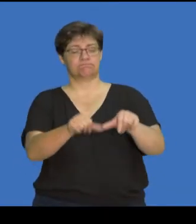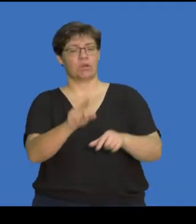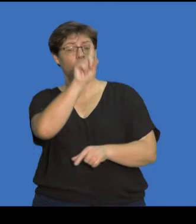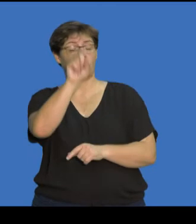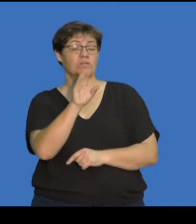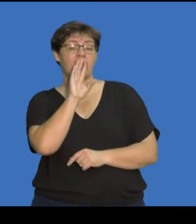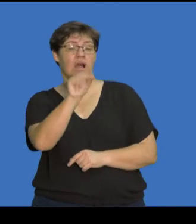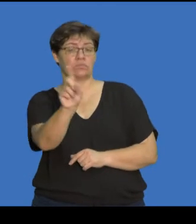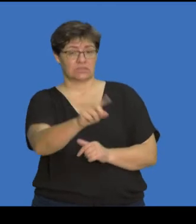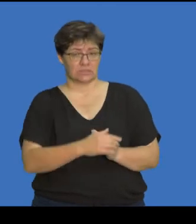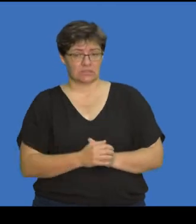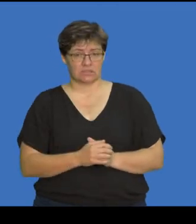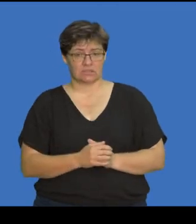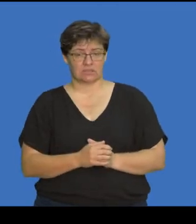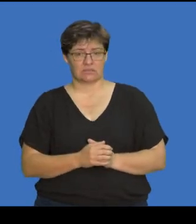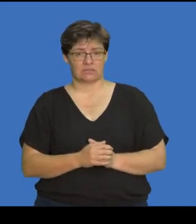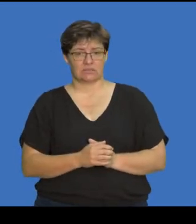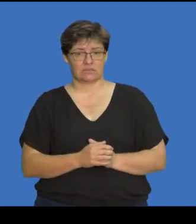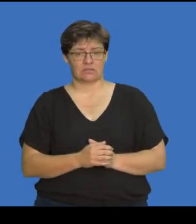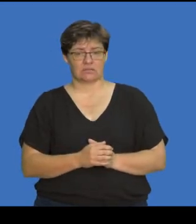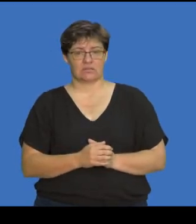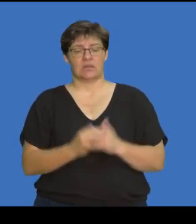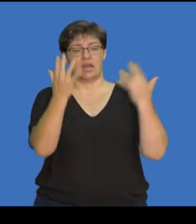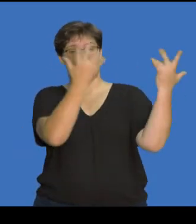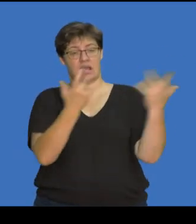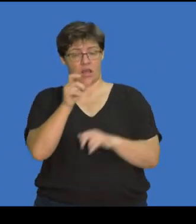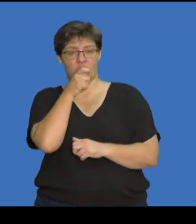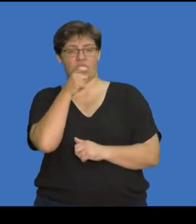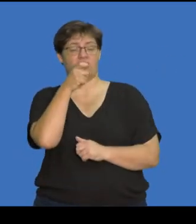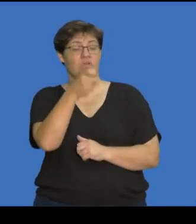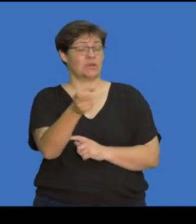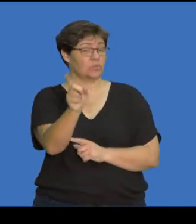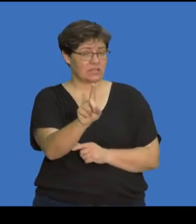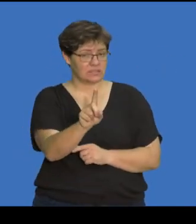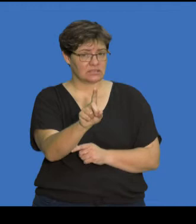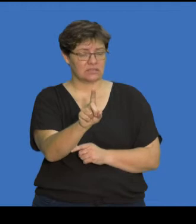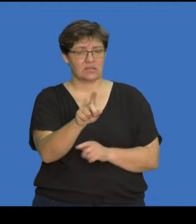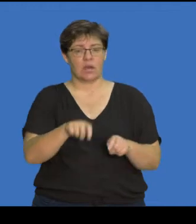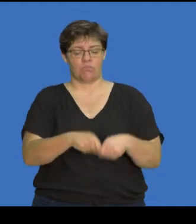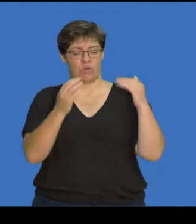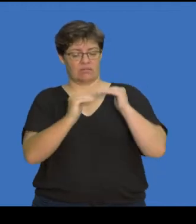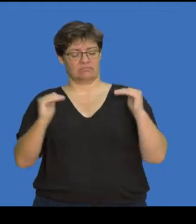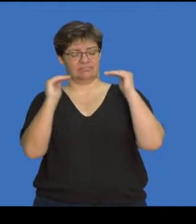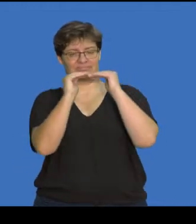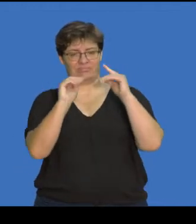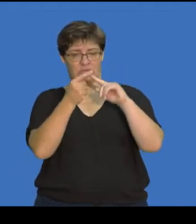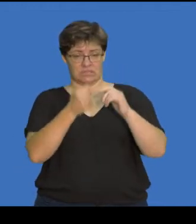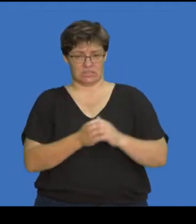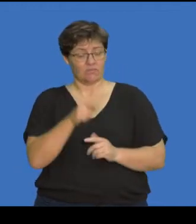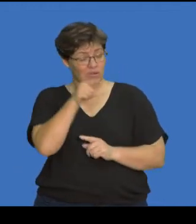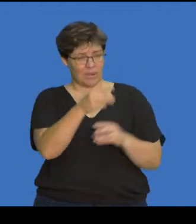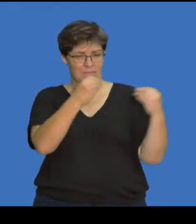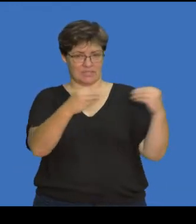says, calculate and comment on the break-even point for